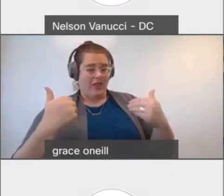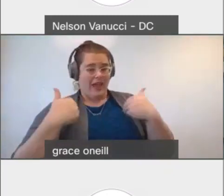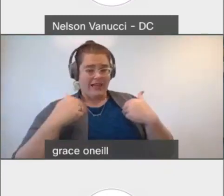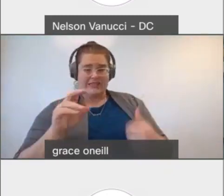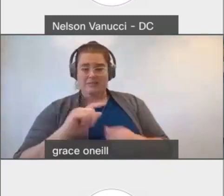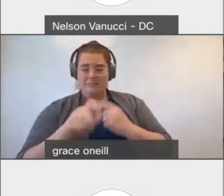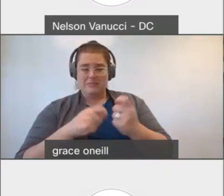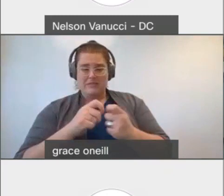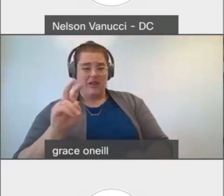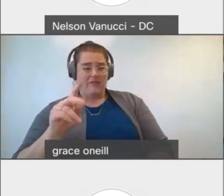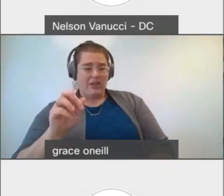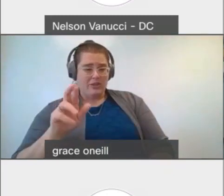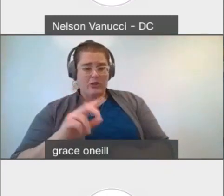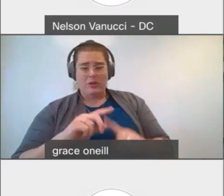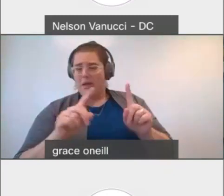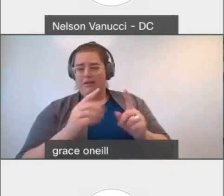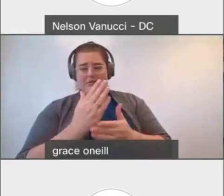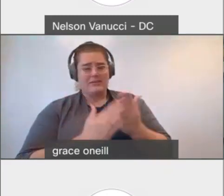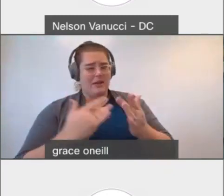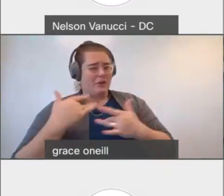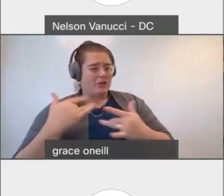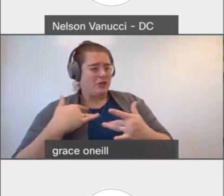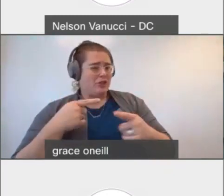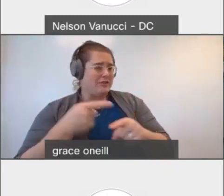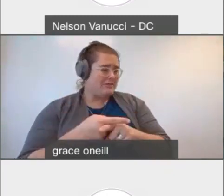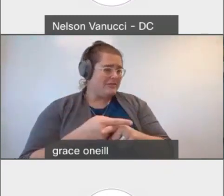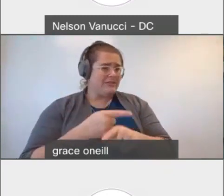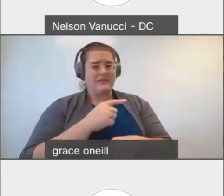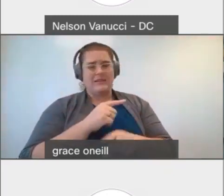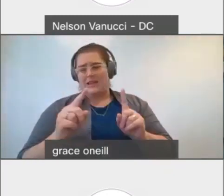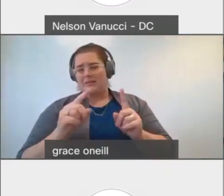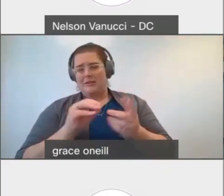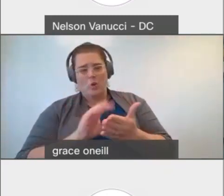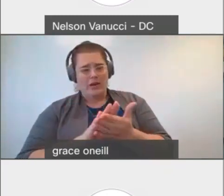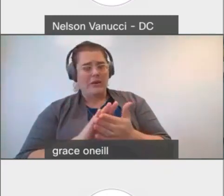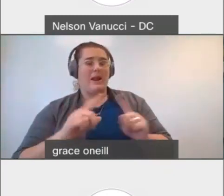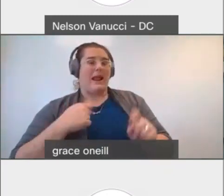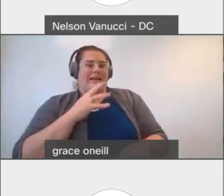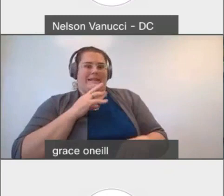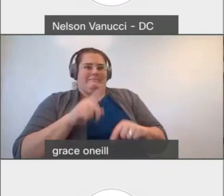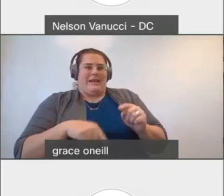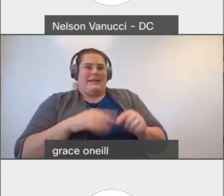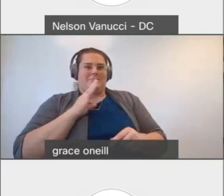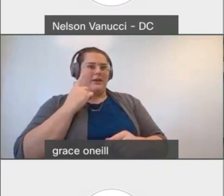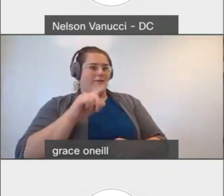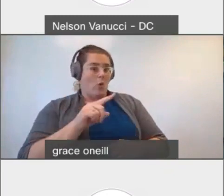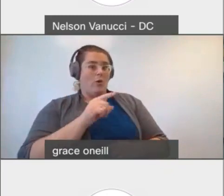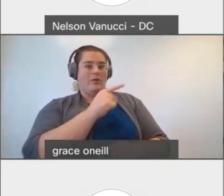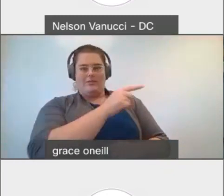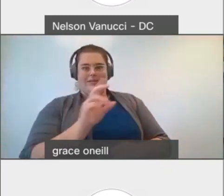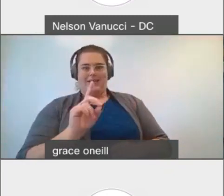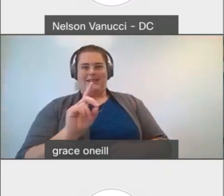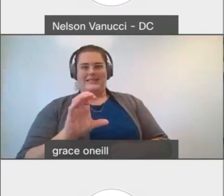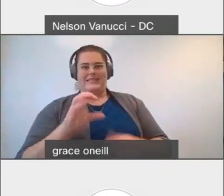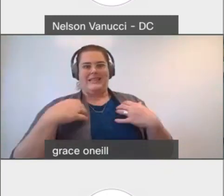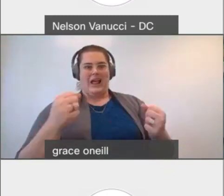some concerns with that vendor, and those concerns have been noted, but I can't really speak for Dr. Lewis and her team at DC Health. And